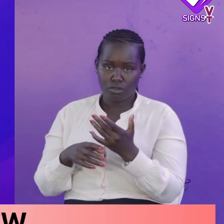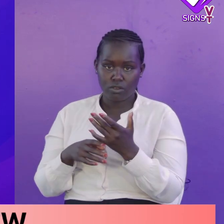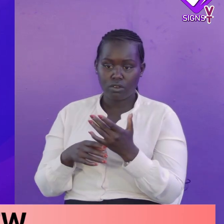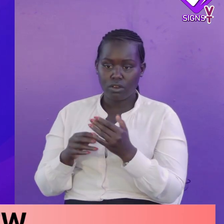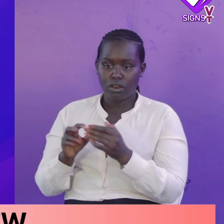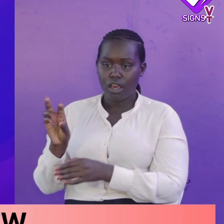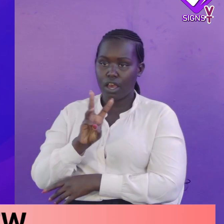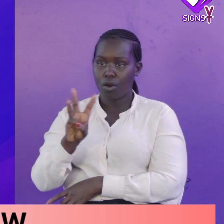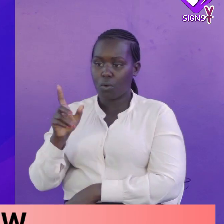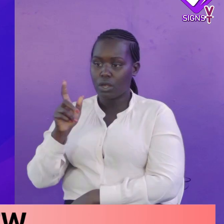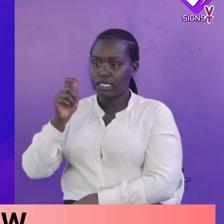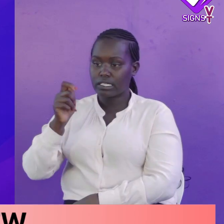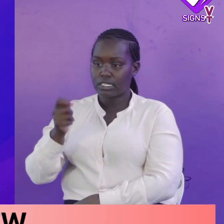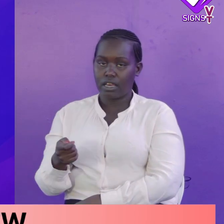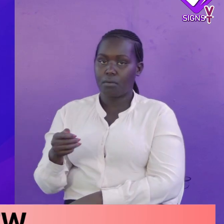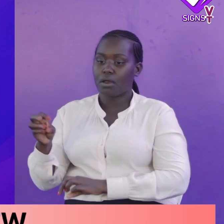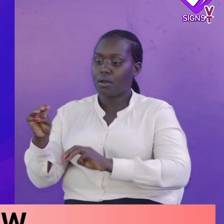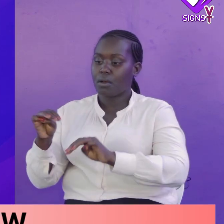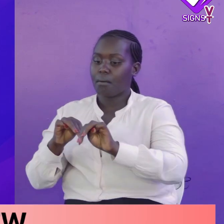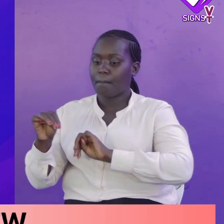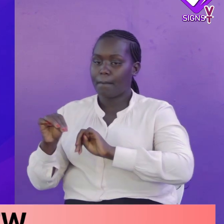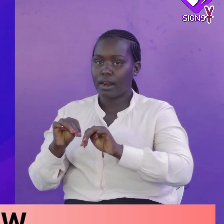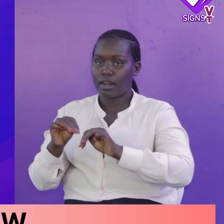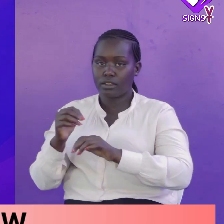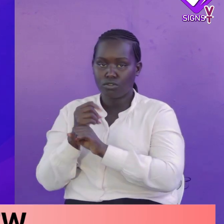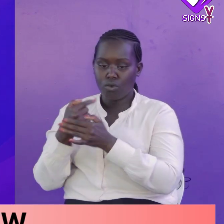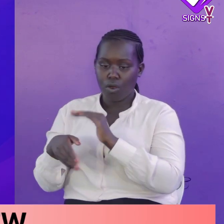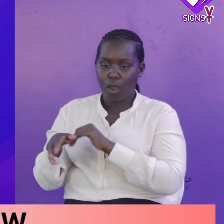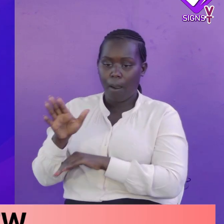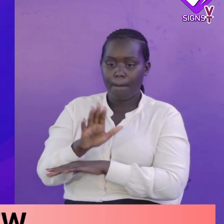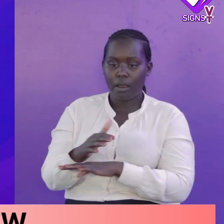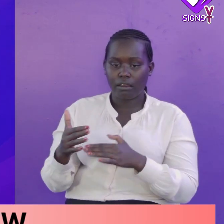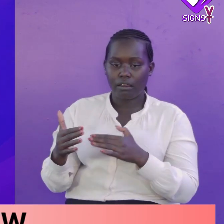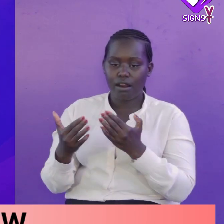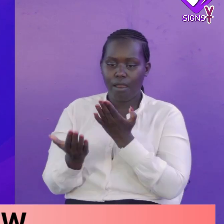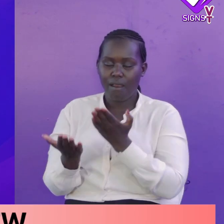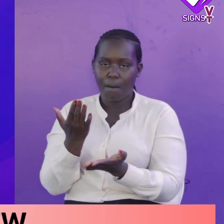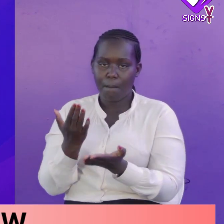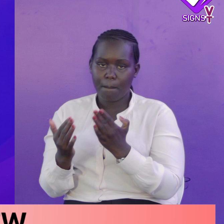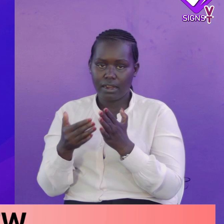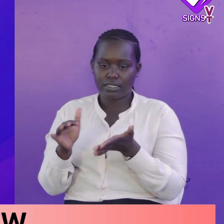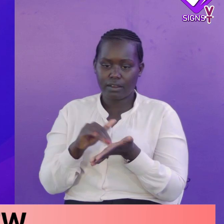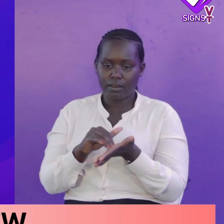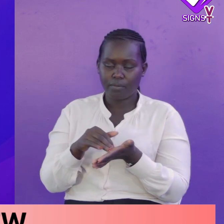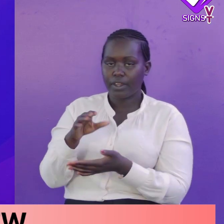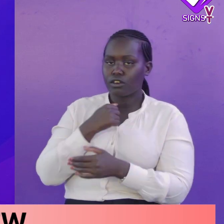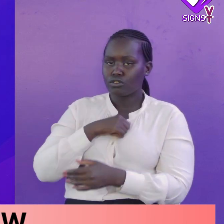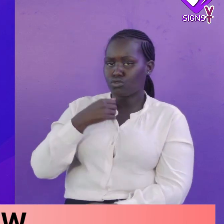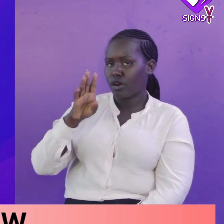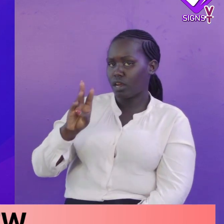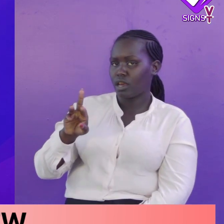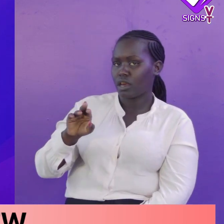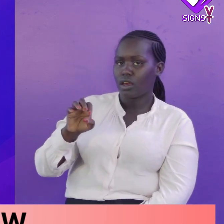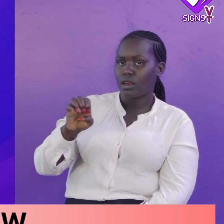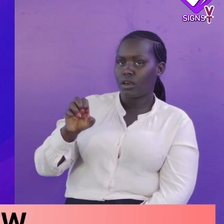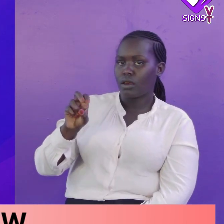West Ham managing to come back and equalize again. Brentford, sorry.